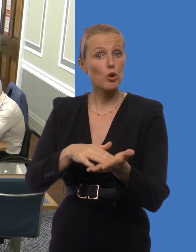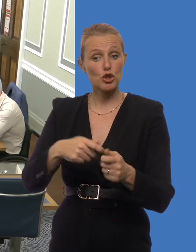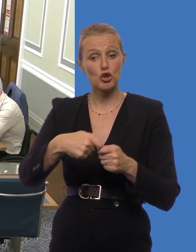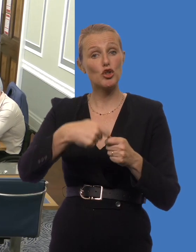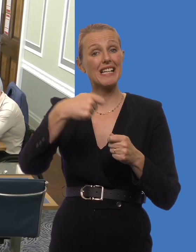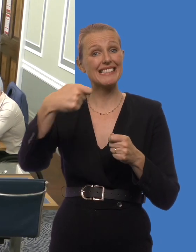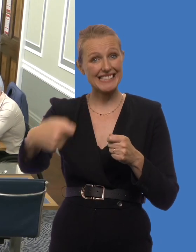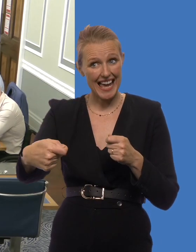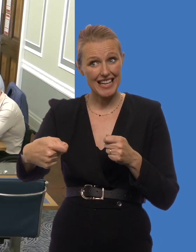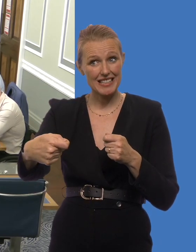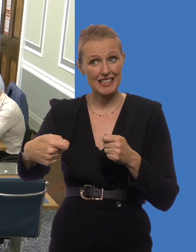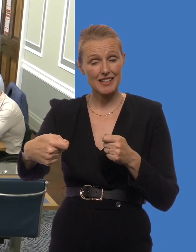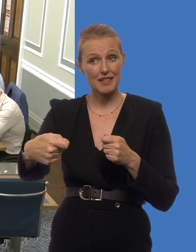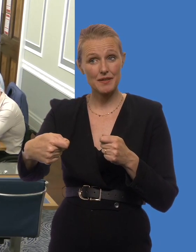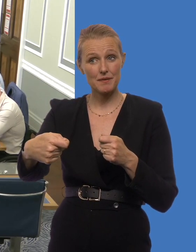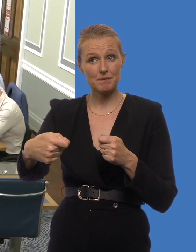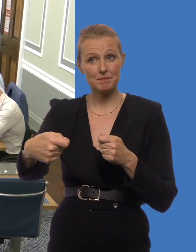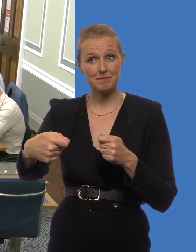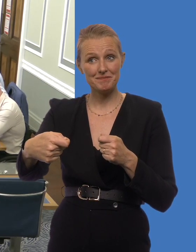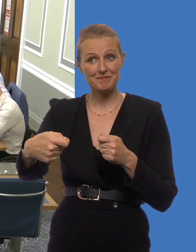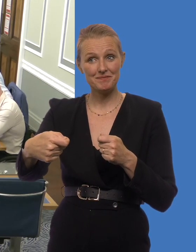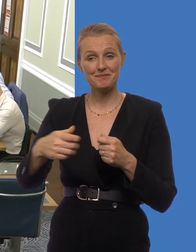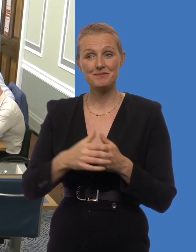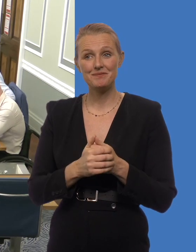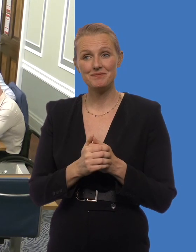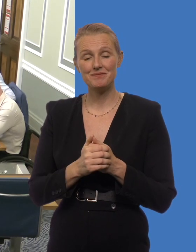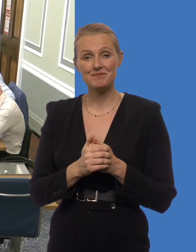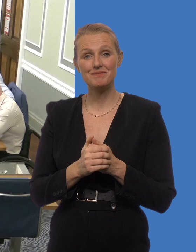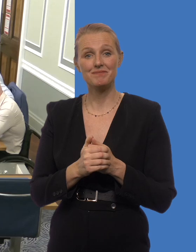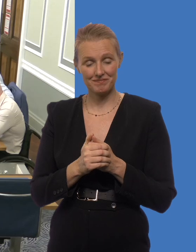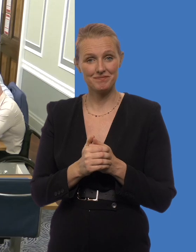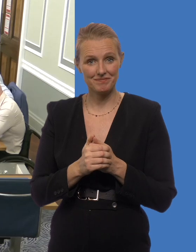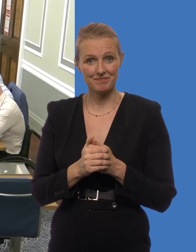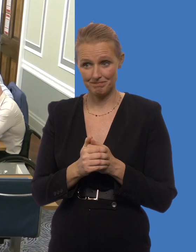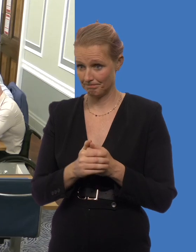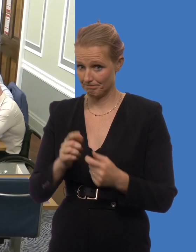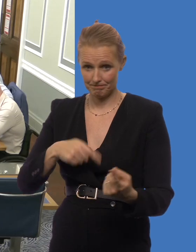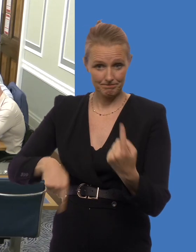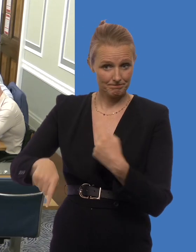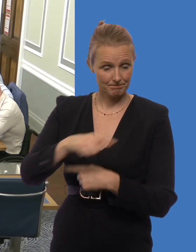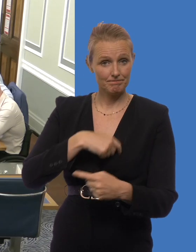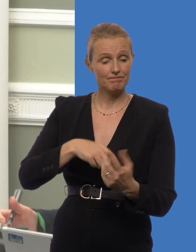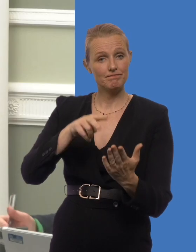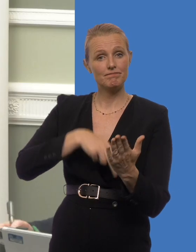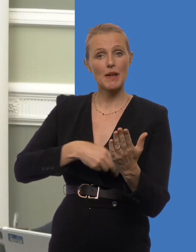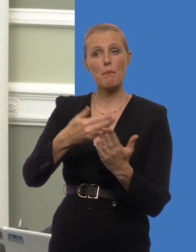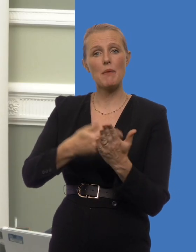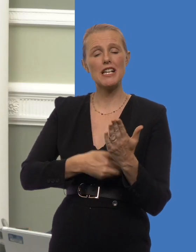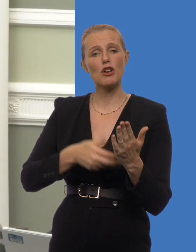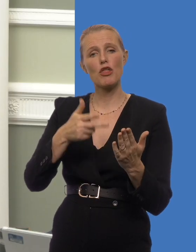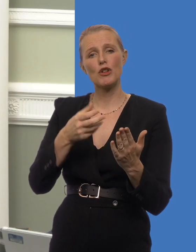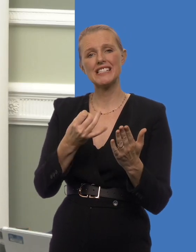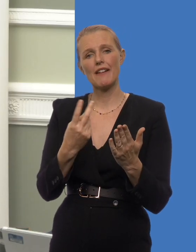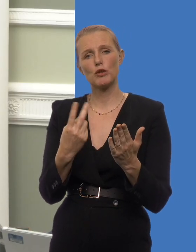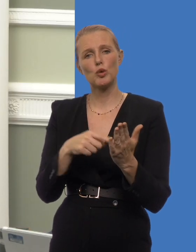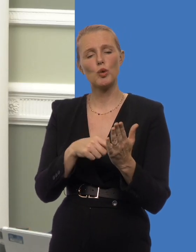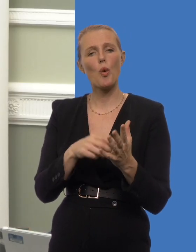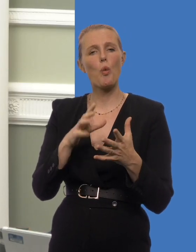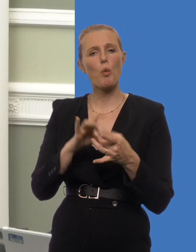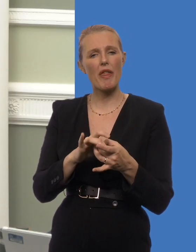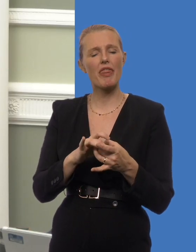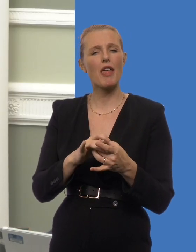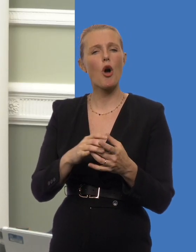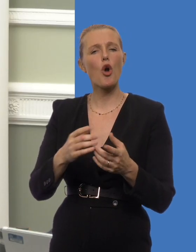with the Business Office? Yep. Members, you've invited there at page 372 with the draft signposting advert calling